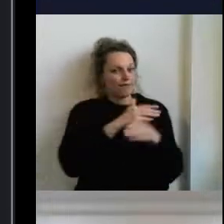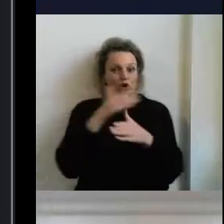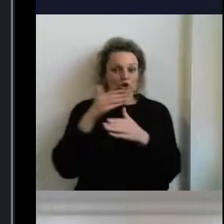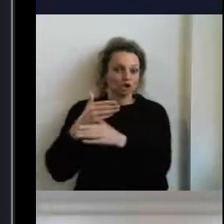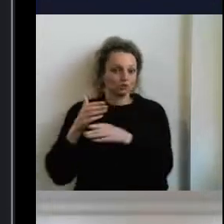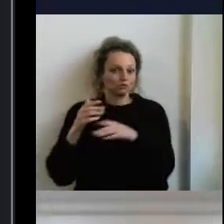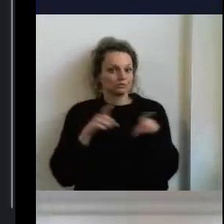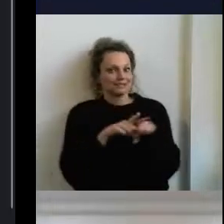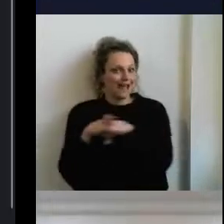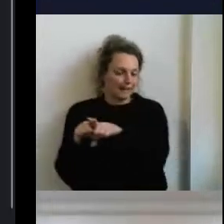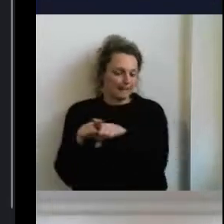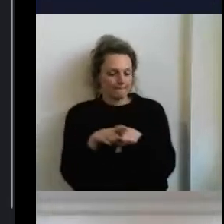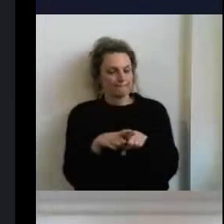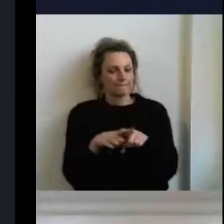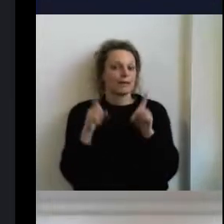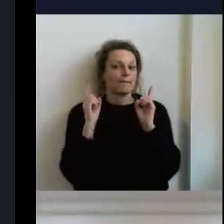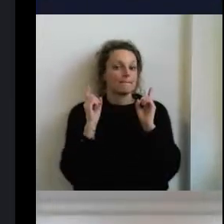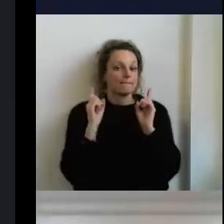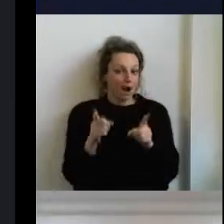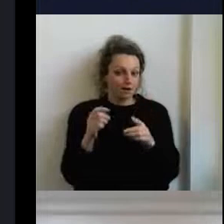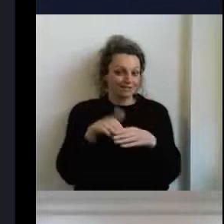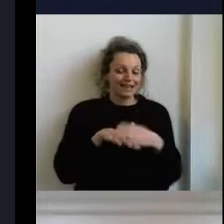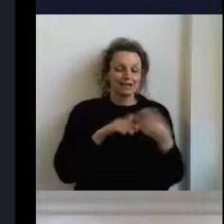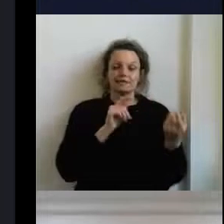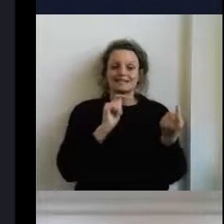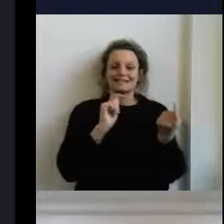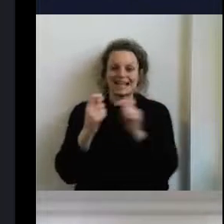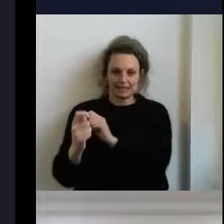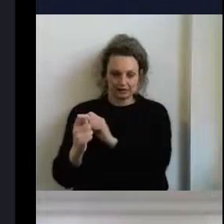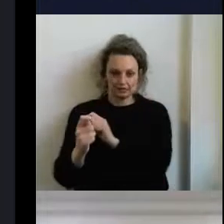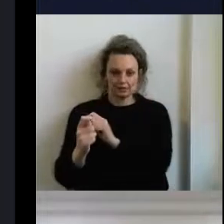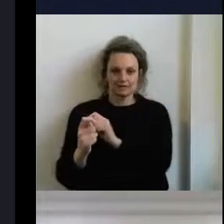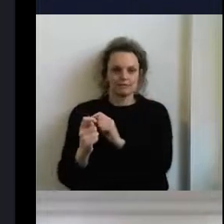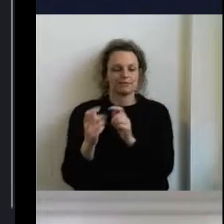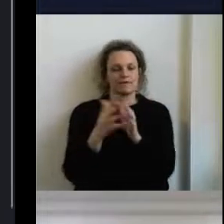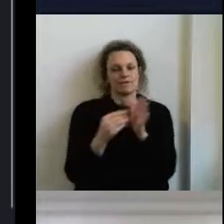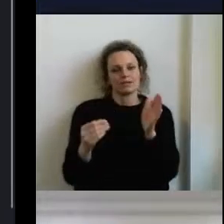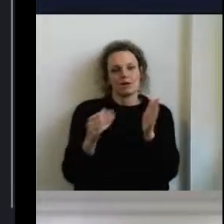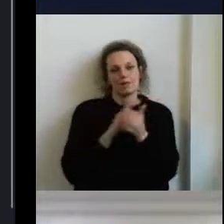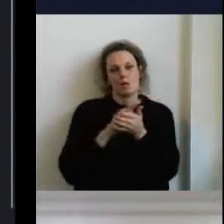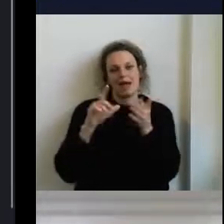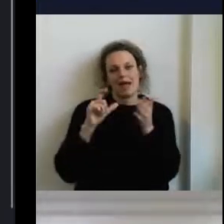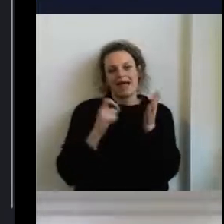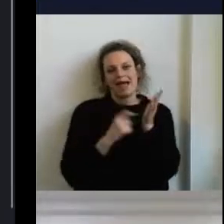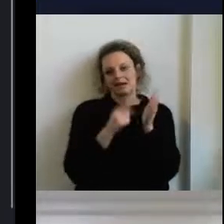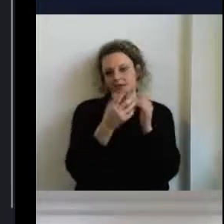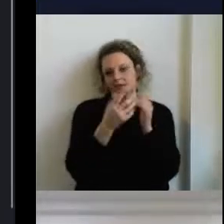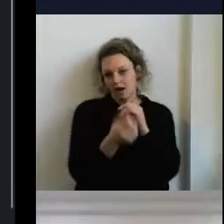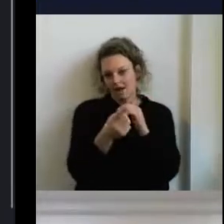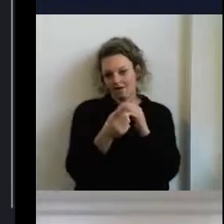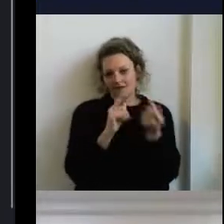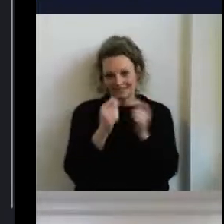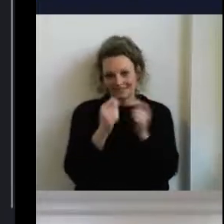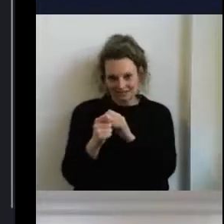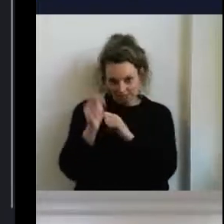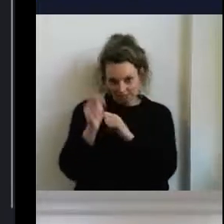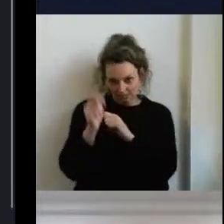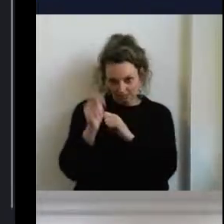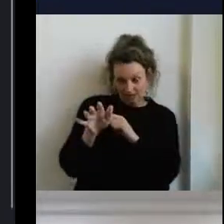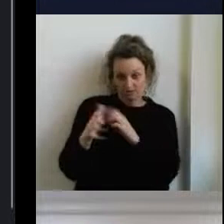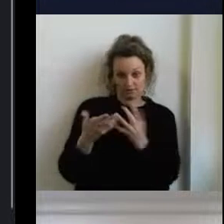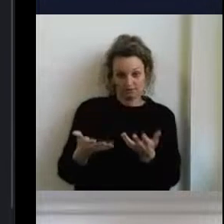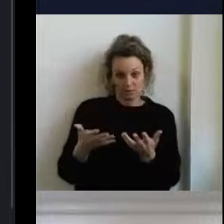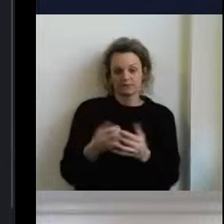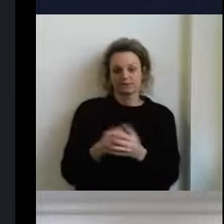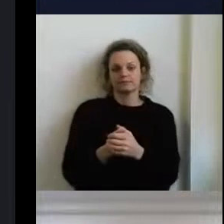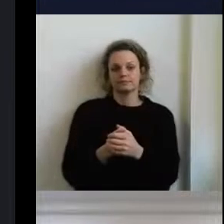will note, however, though, that in the settings, so for example, Hector has the settings up here currently. One of the